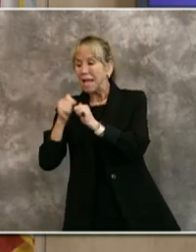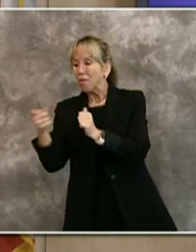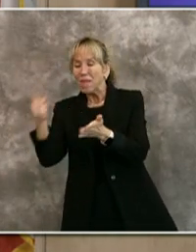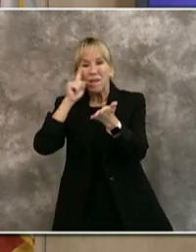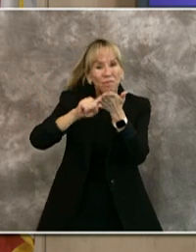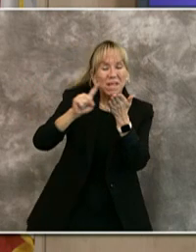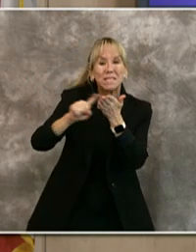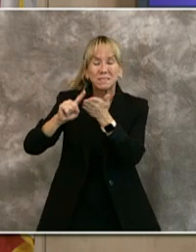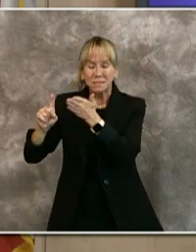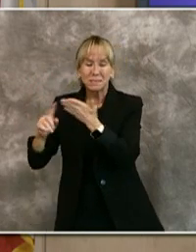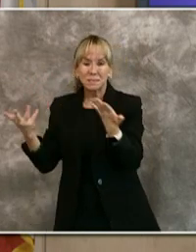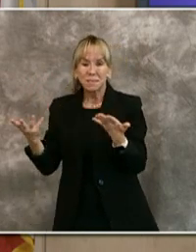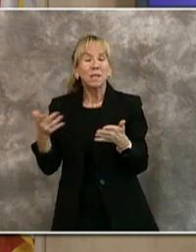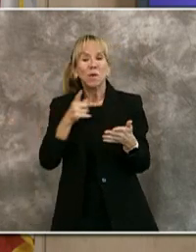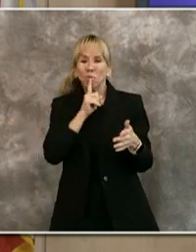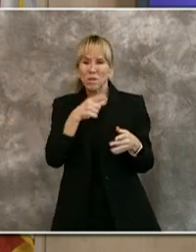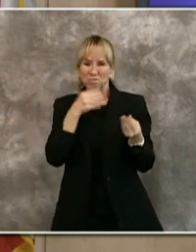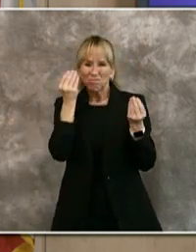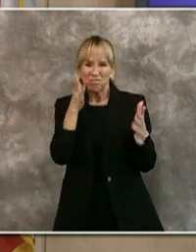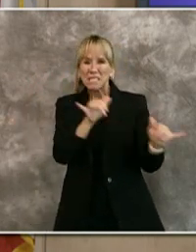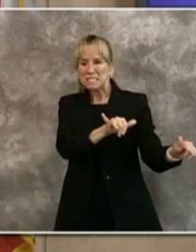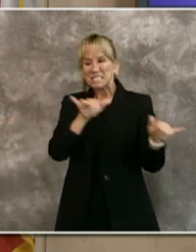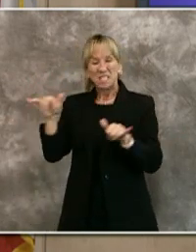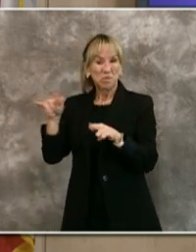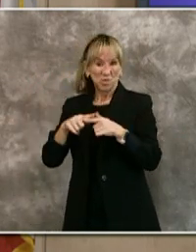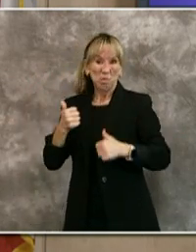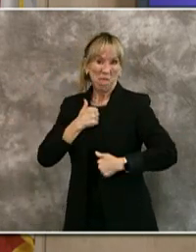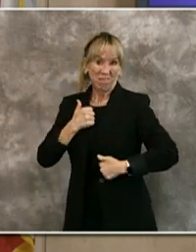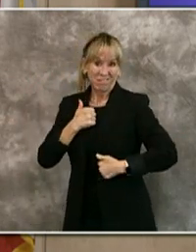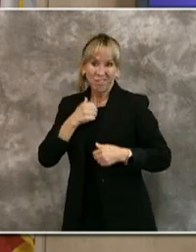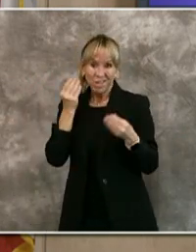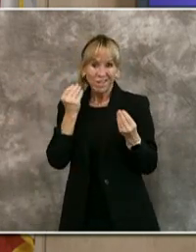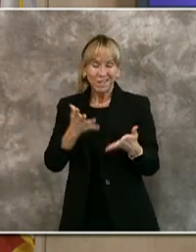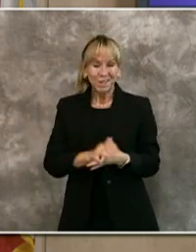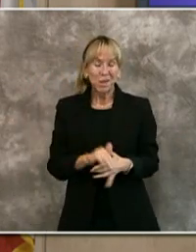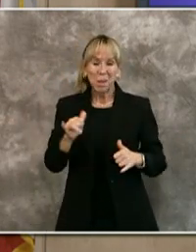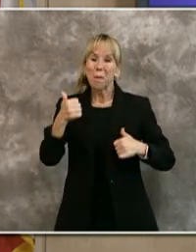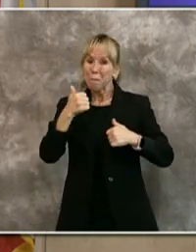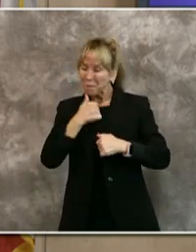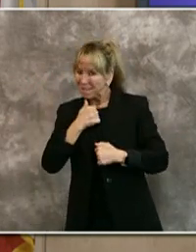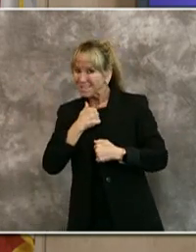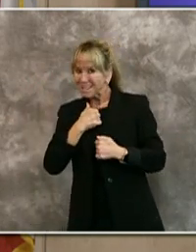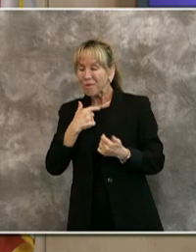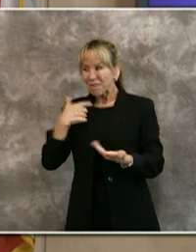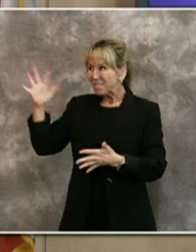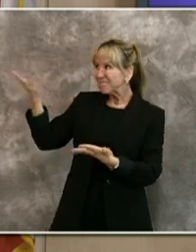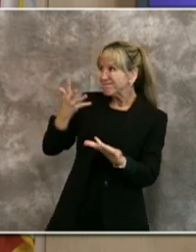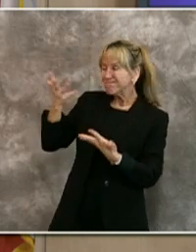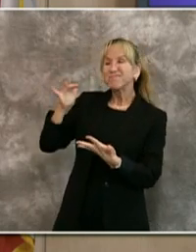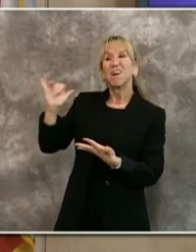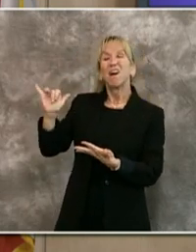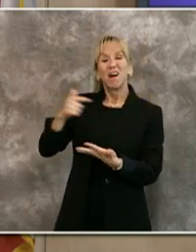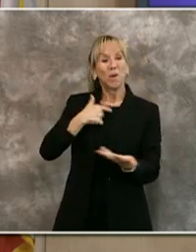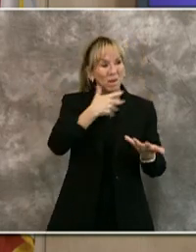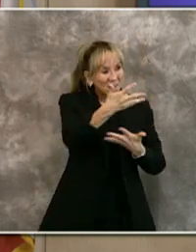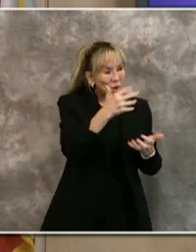capabilities. That's very similar to the military. In fact, we deal with the military, and we've dealt with the tribes to